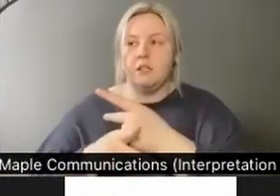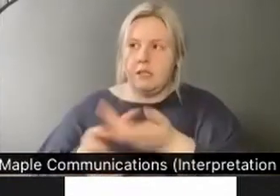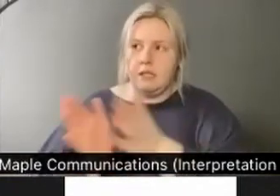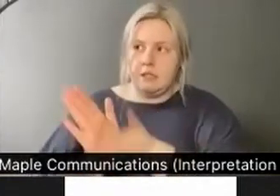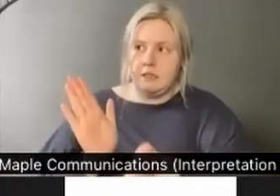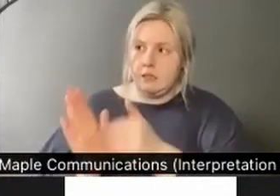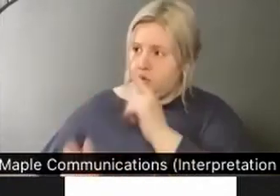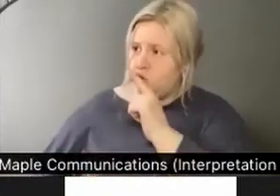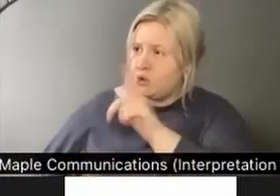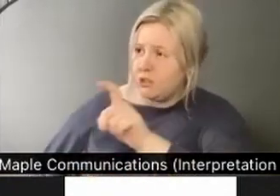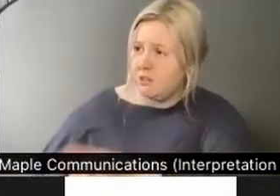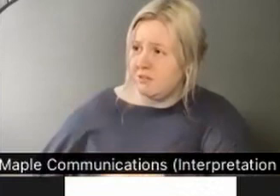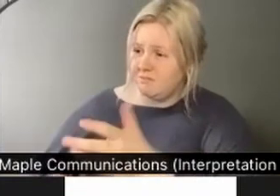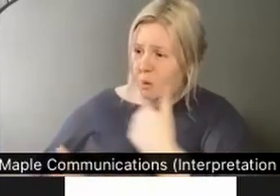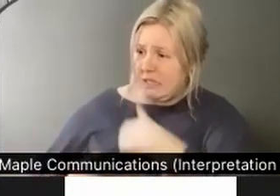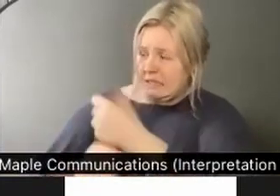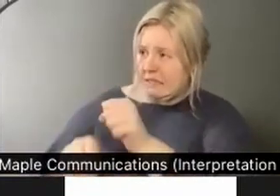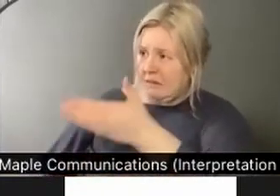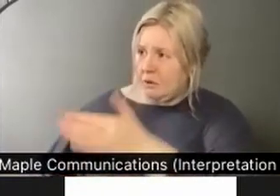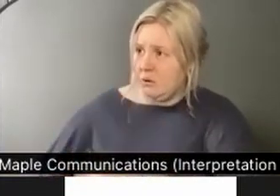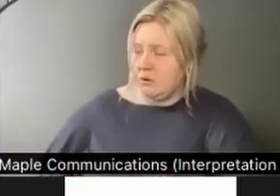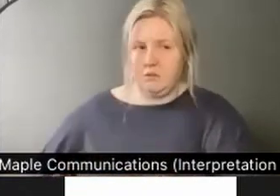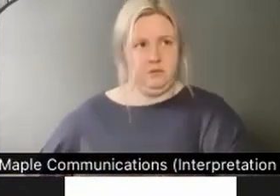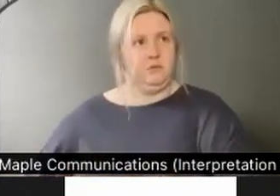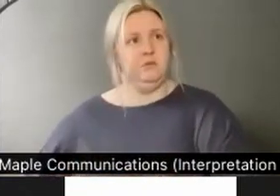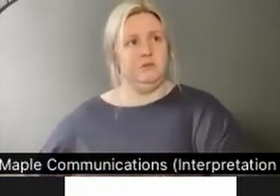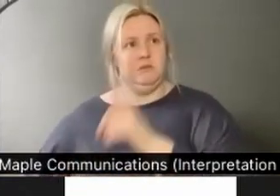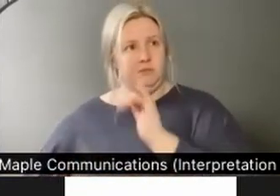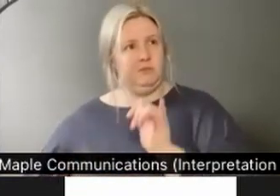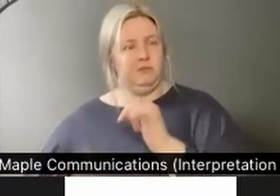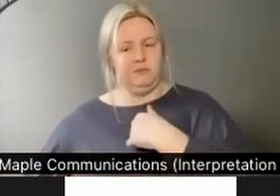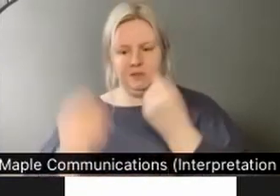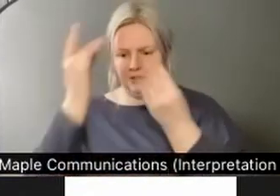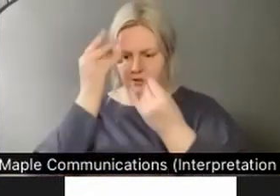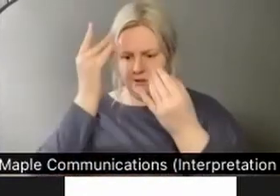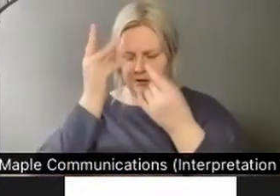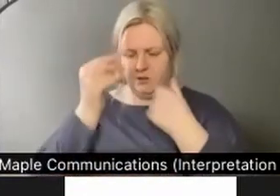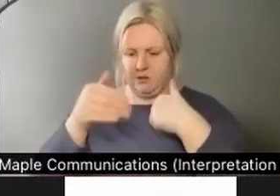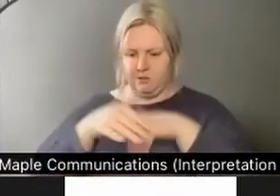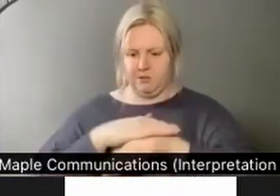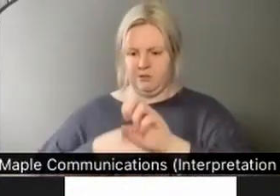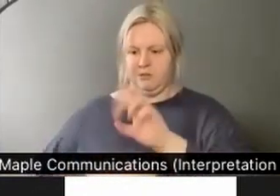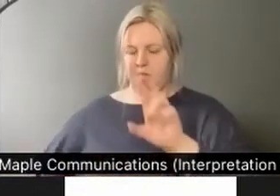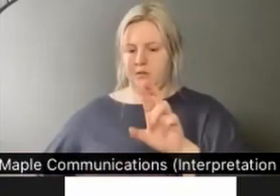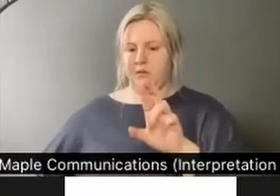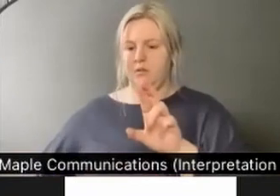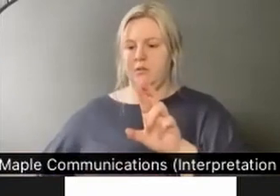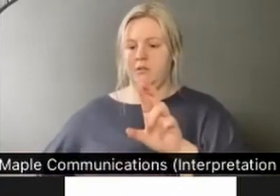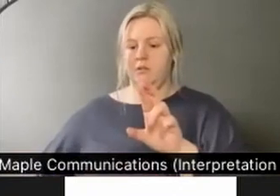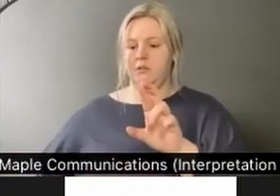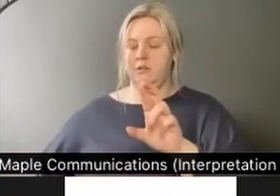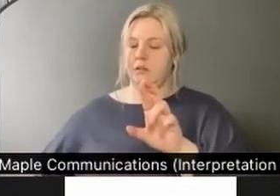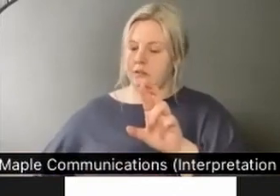sure?" It was having all these things percolating in my mind that caused me to preemptively respond to the ER